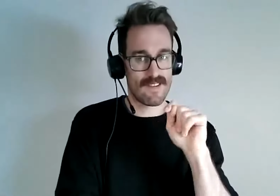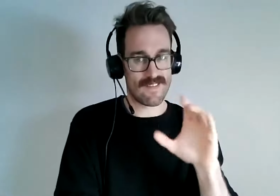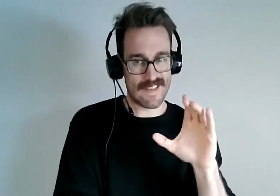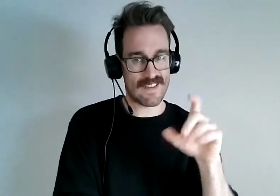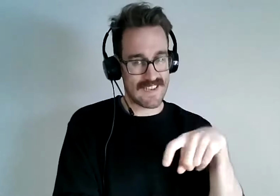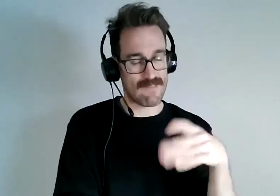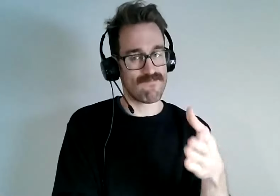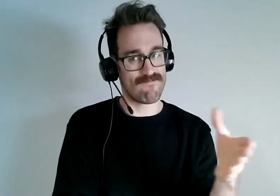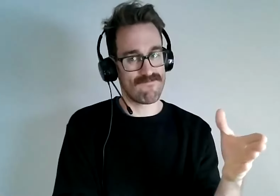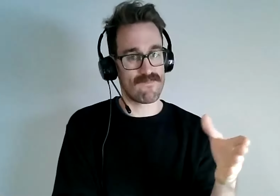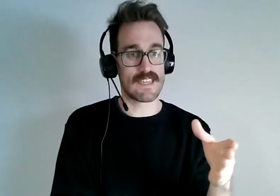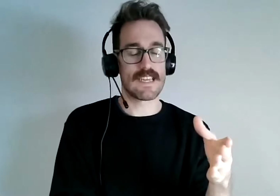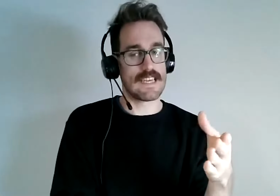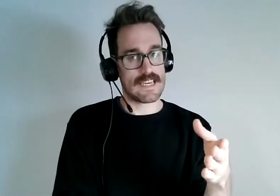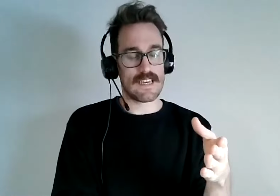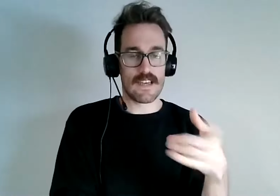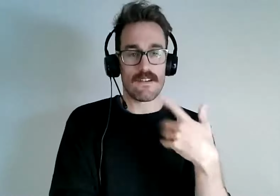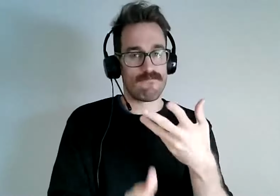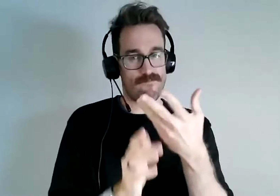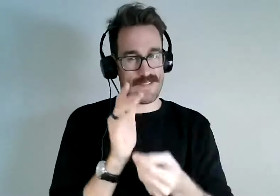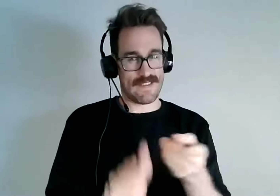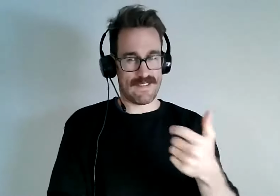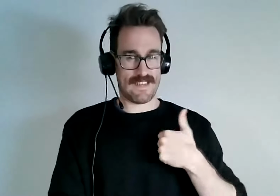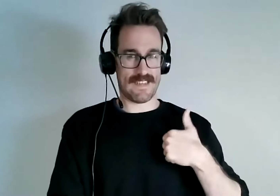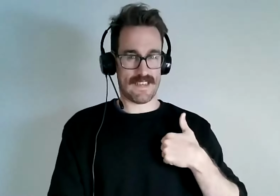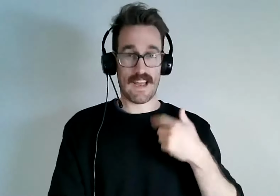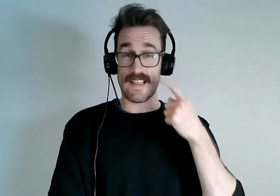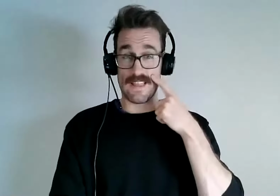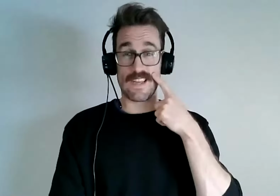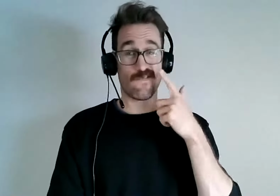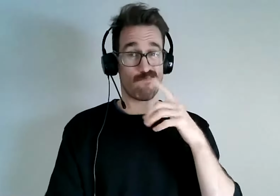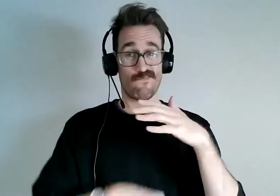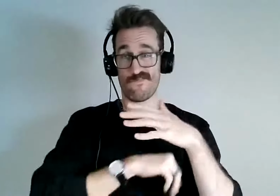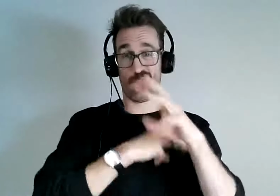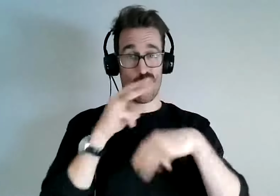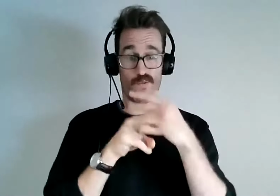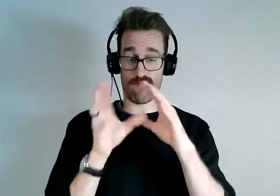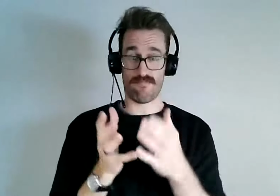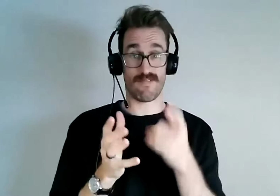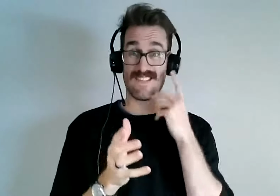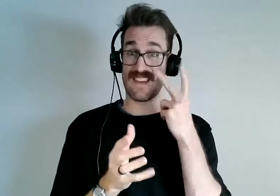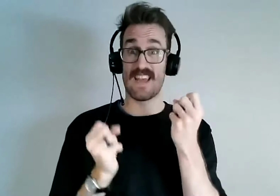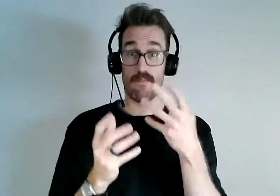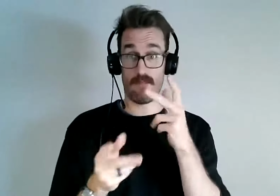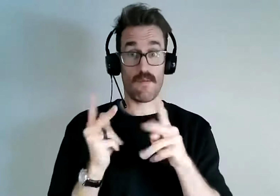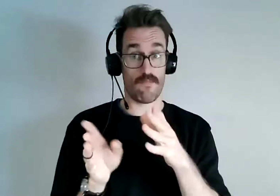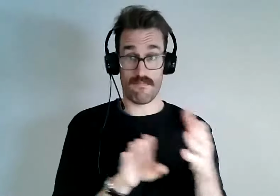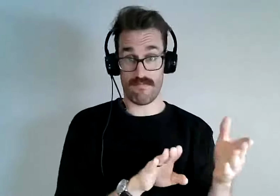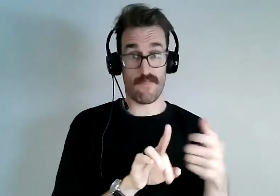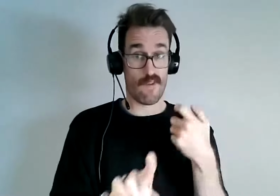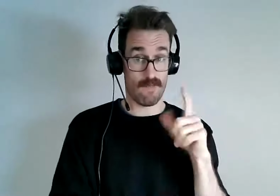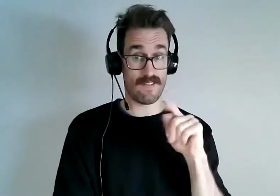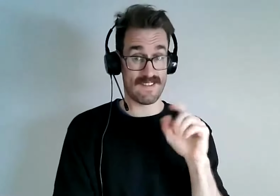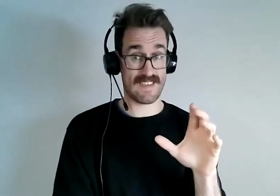And that was a real gap in Canada, and I think it was probably a gap in other places in the world, given the death rates in long-term care all